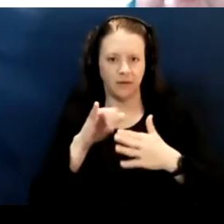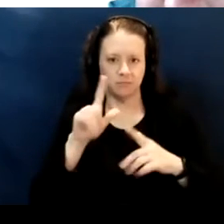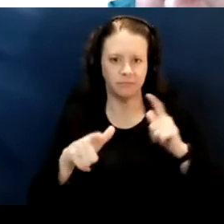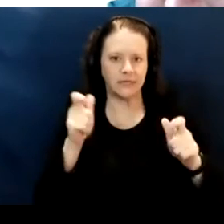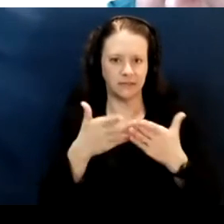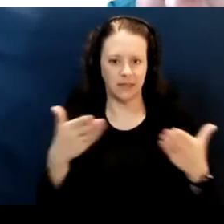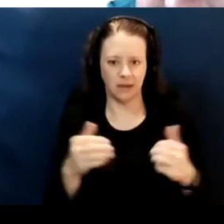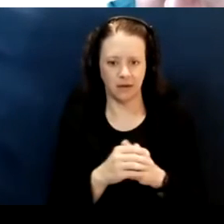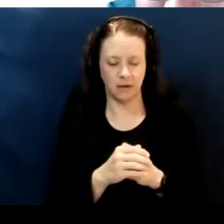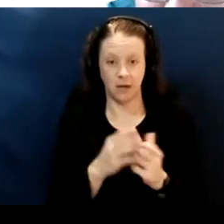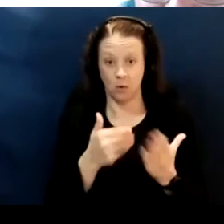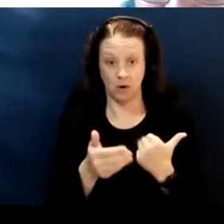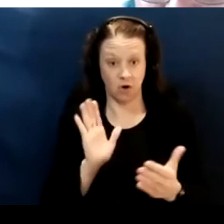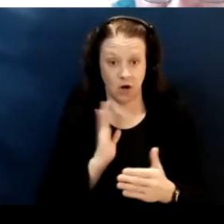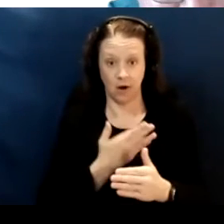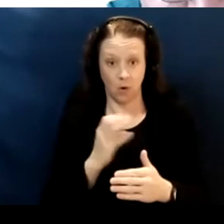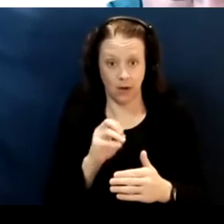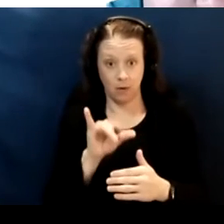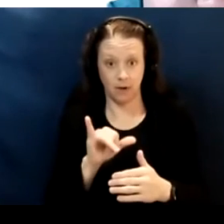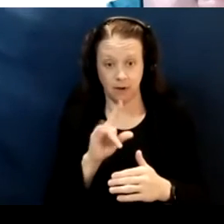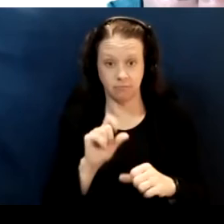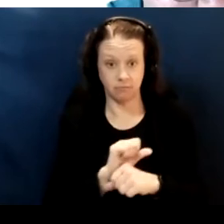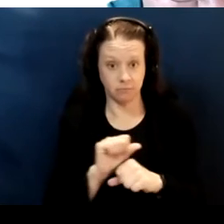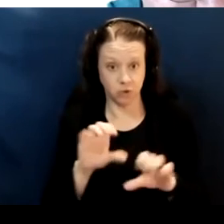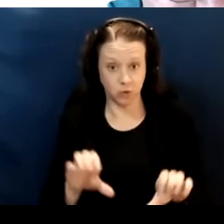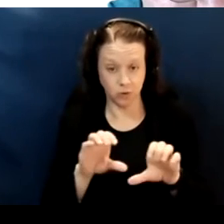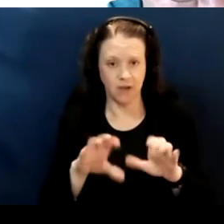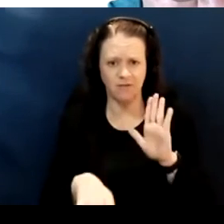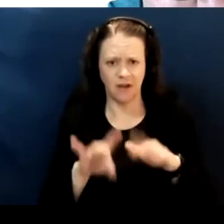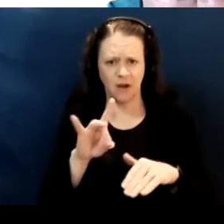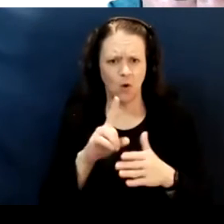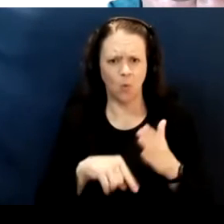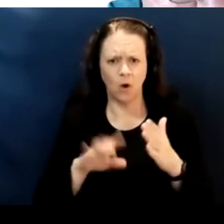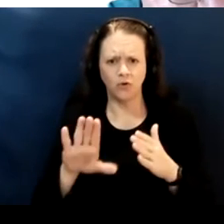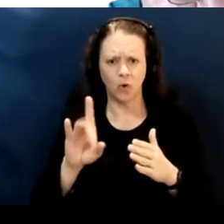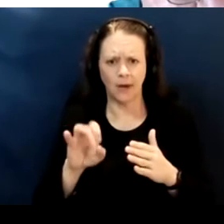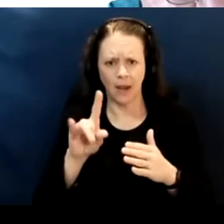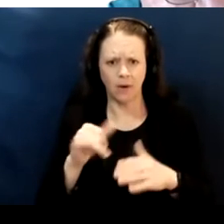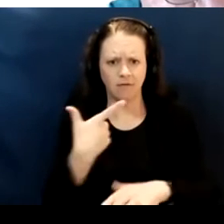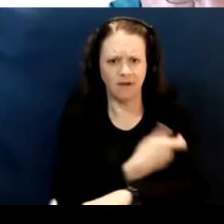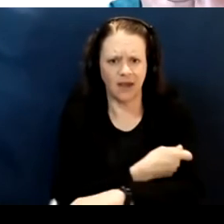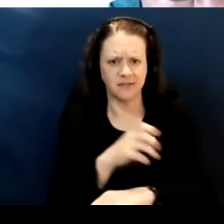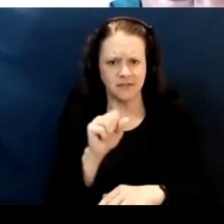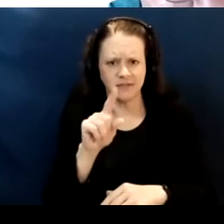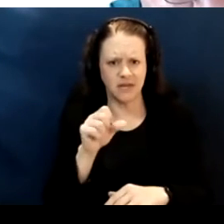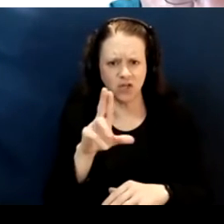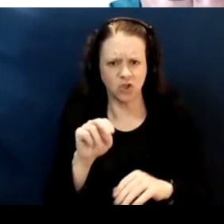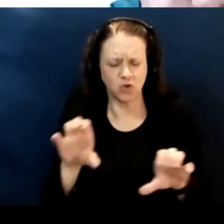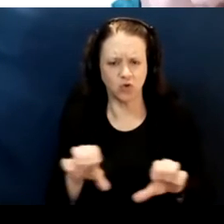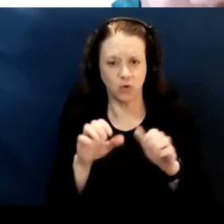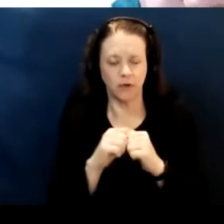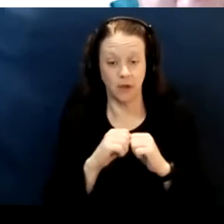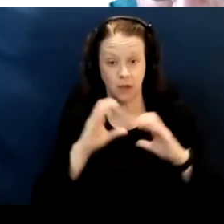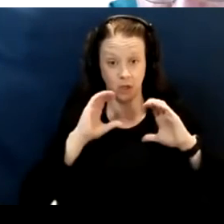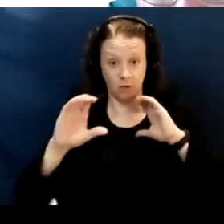Wherever our county is, find out what your county vac station is doing. Communicate our needs from